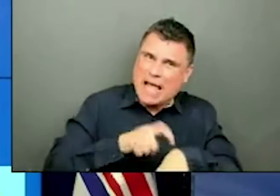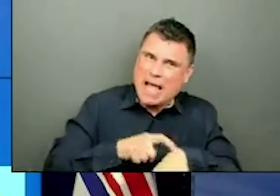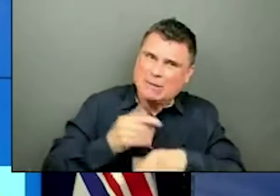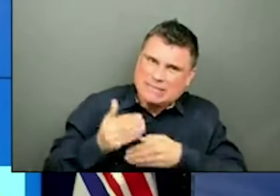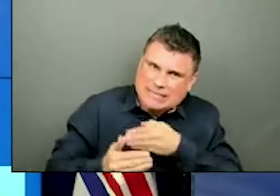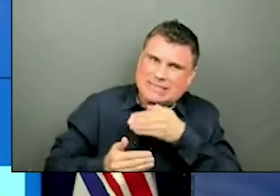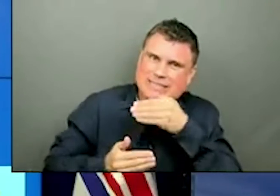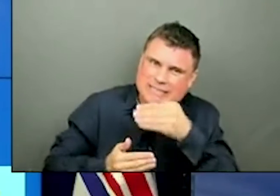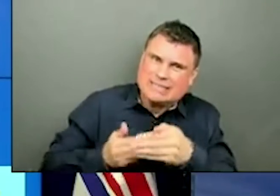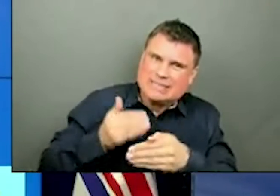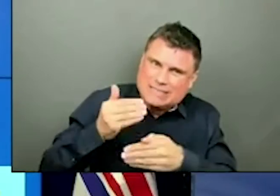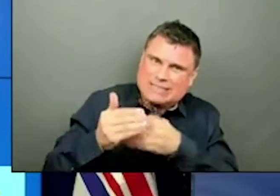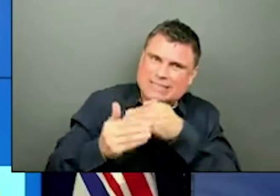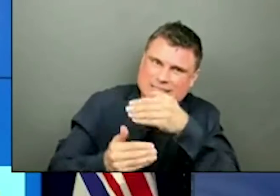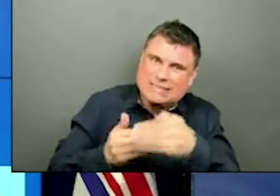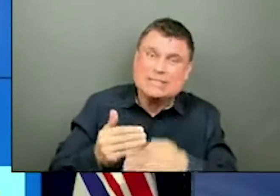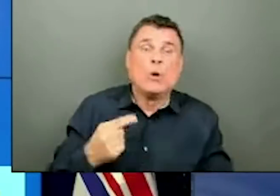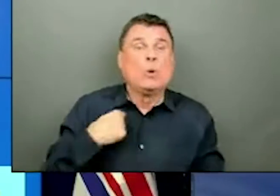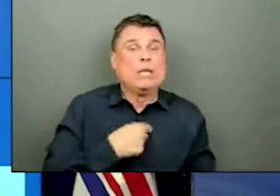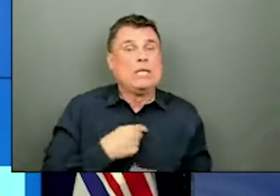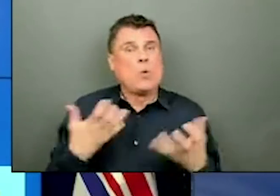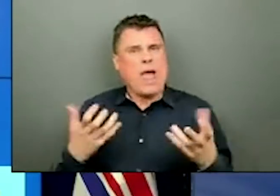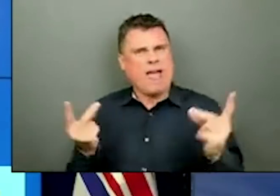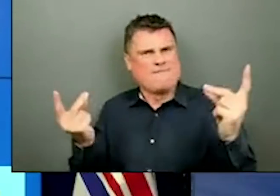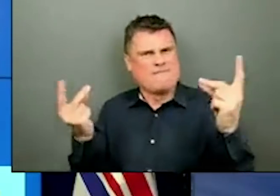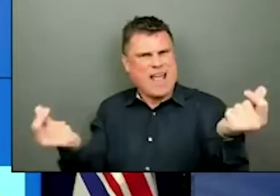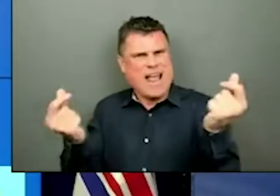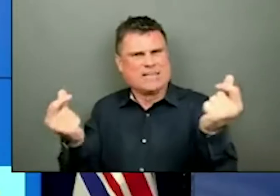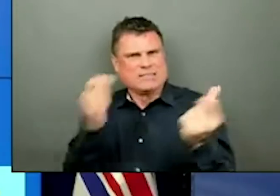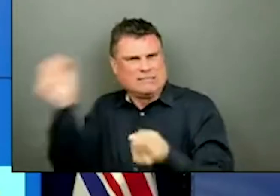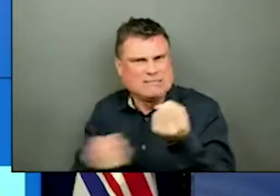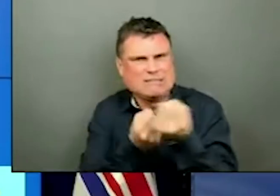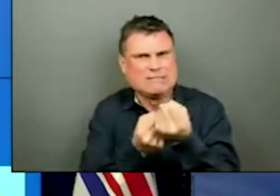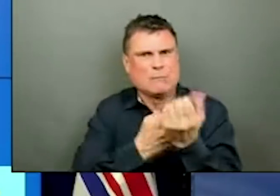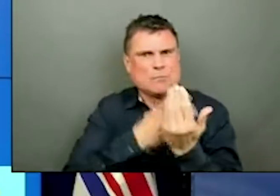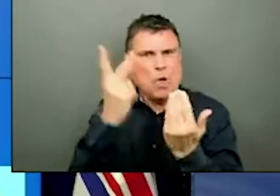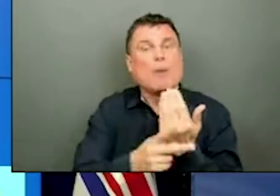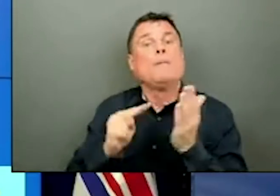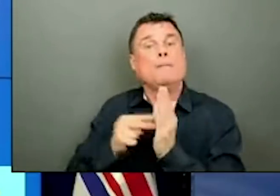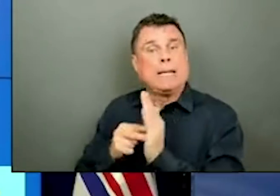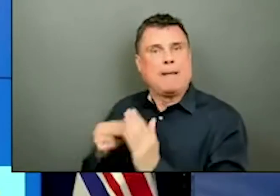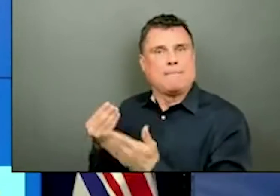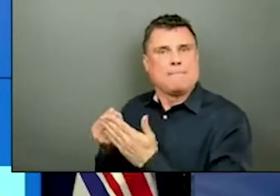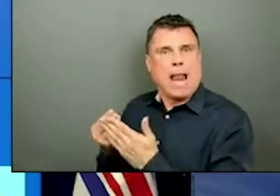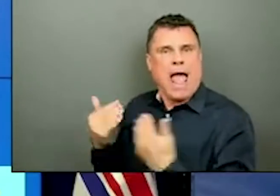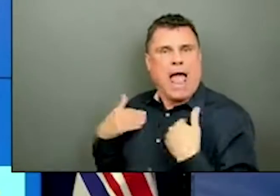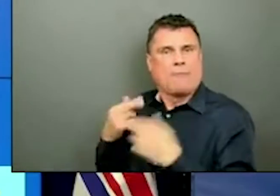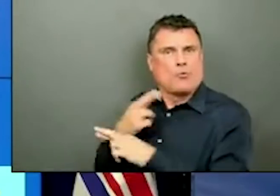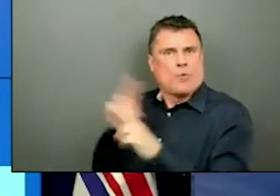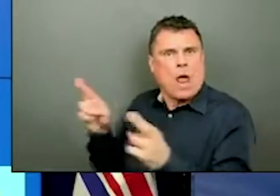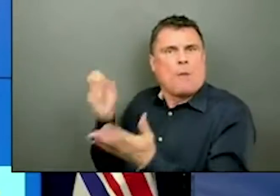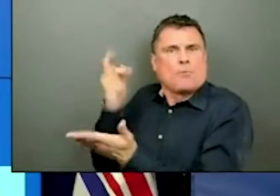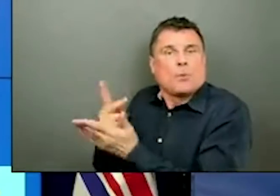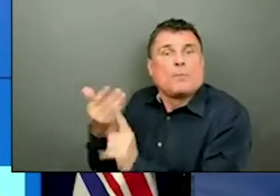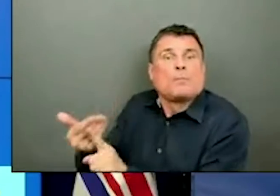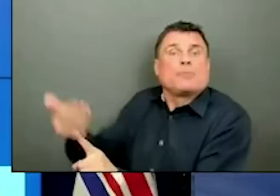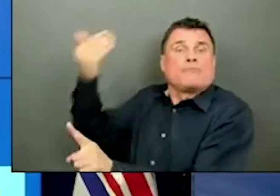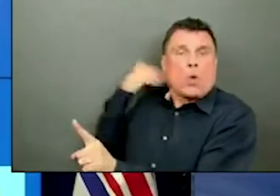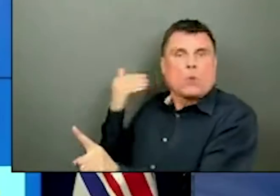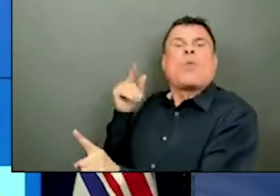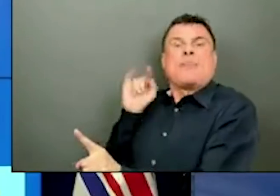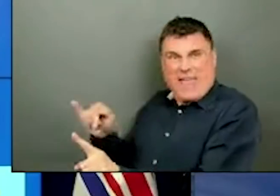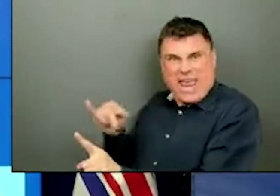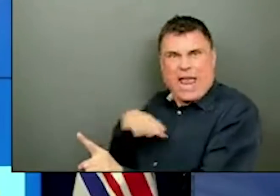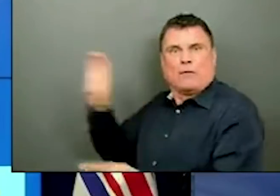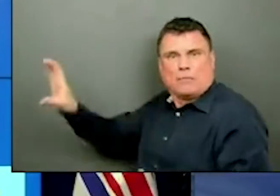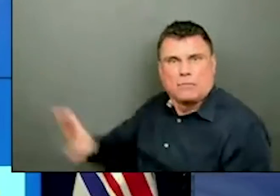act fast. And so the fastest way was to use the dollars that are already approved, that we already had on the books. And so that's why we chose to go down this